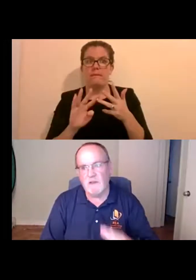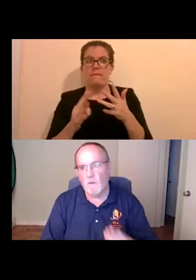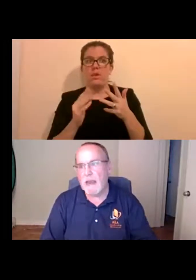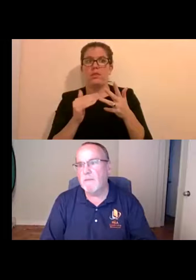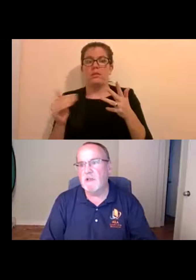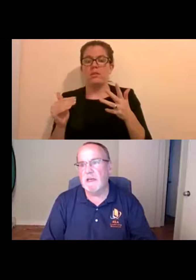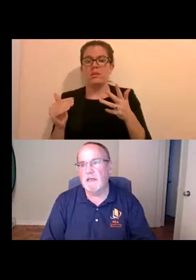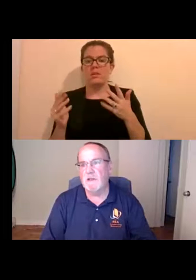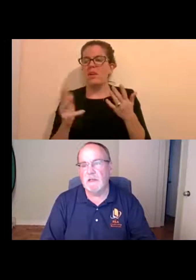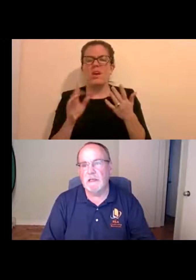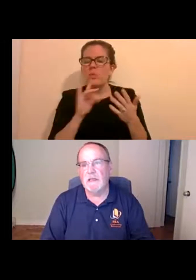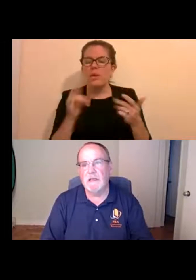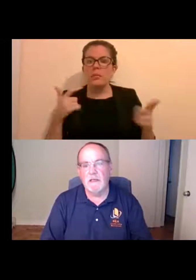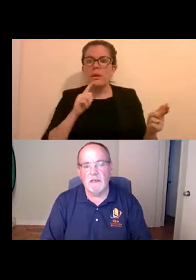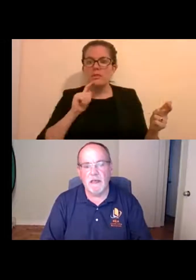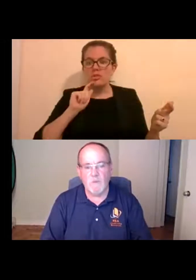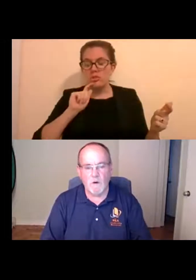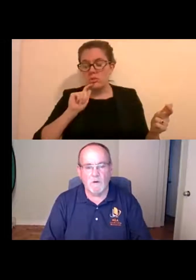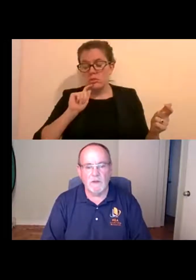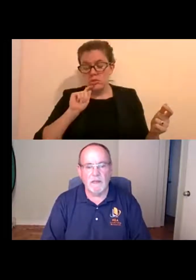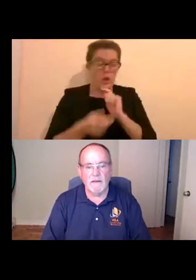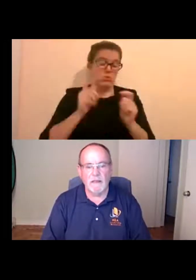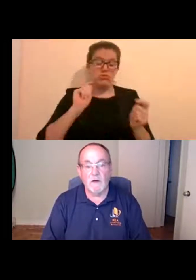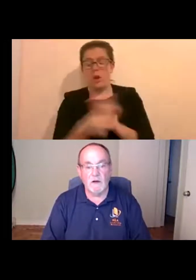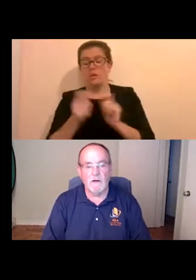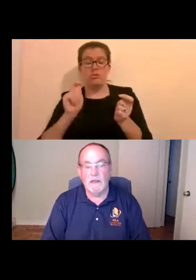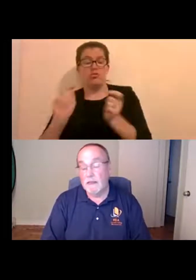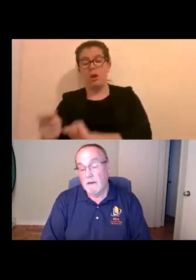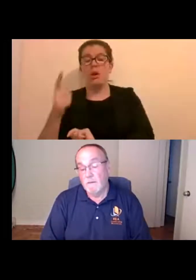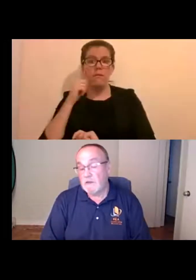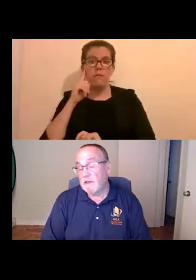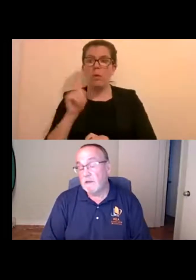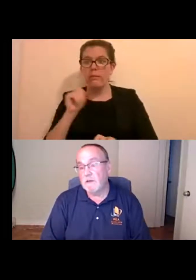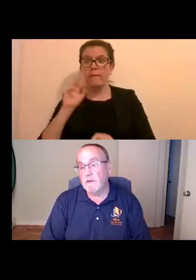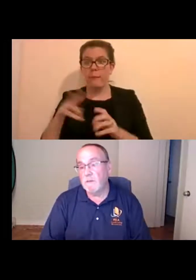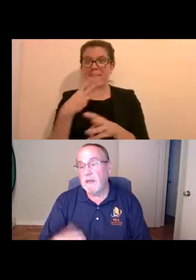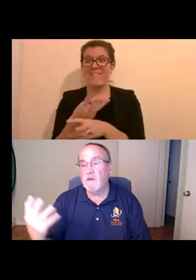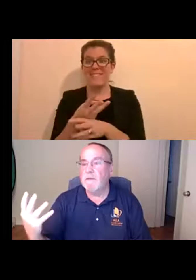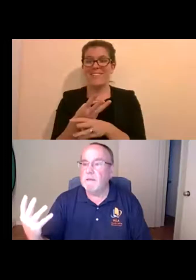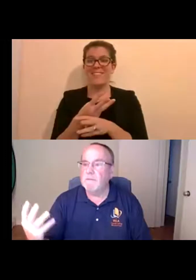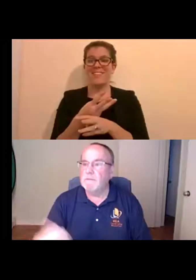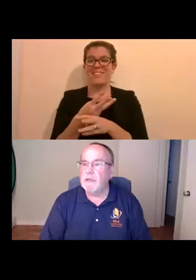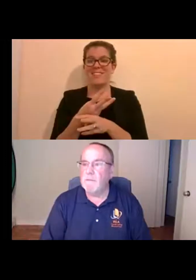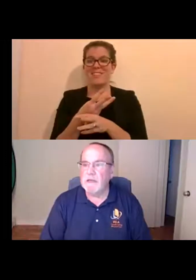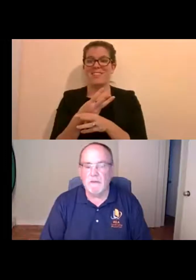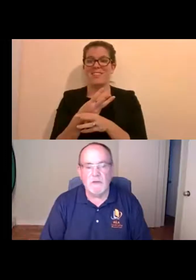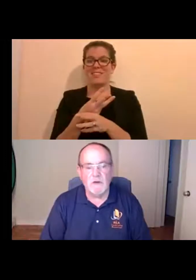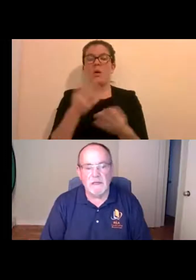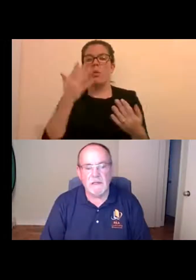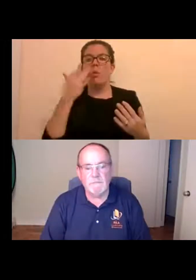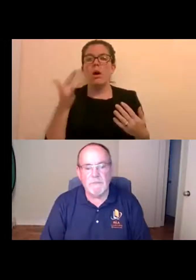tremendous and rapid change in deaf world that occurred, mostly due to mainstreaming and